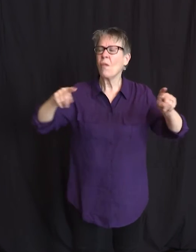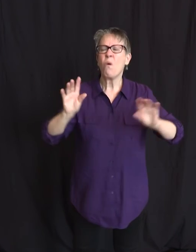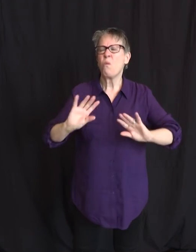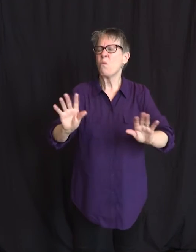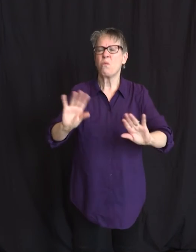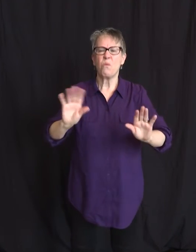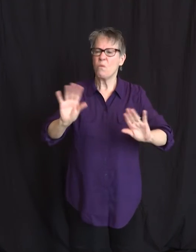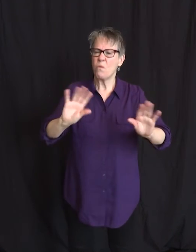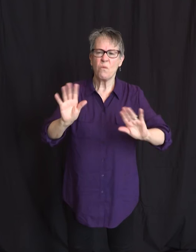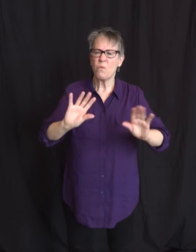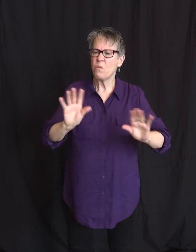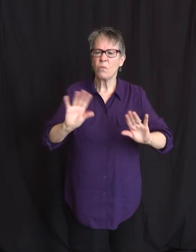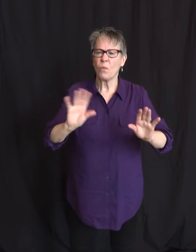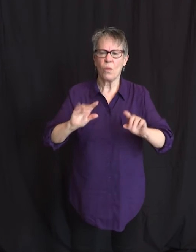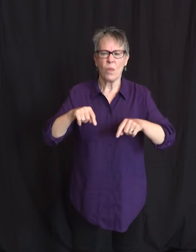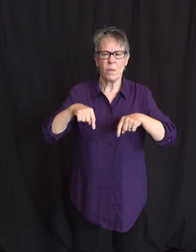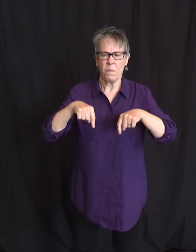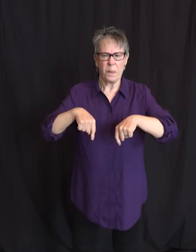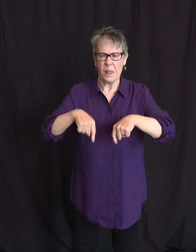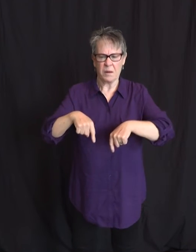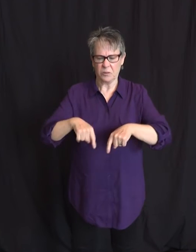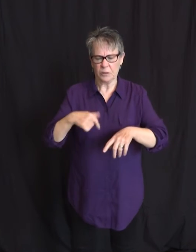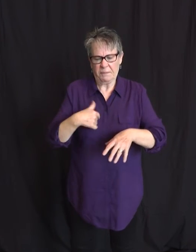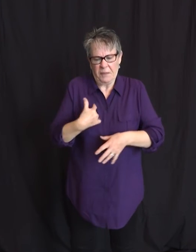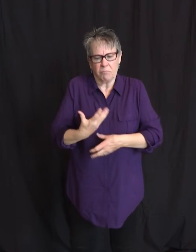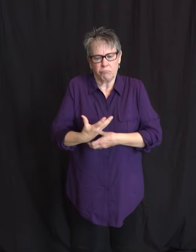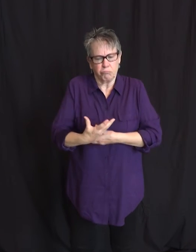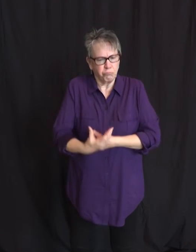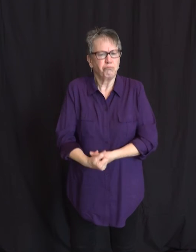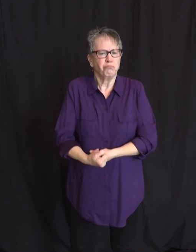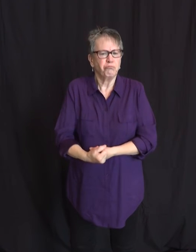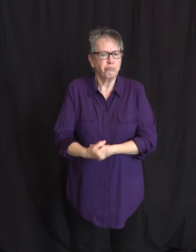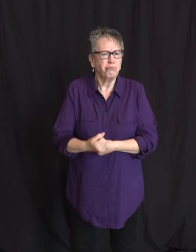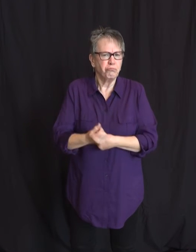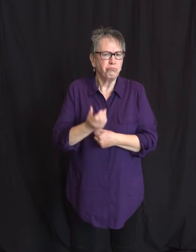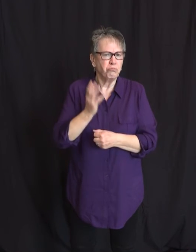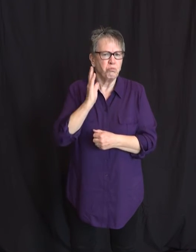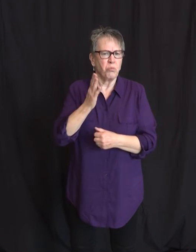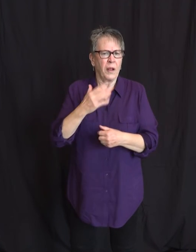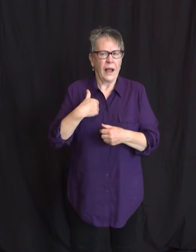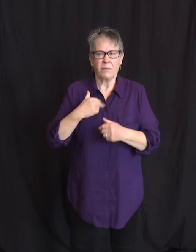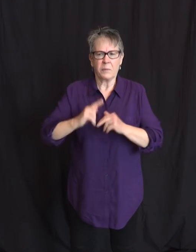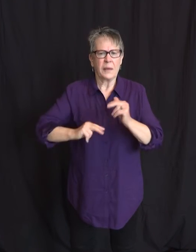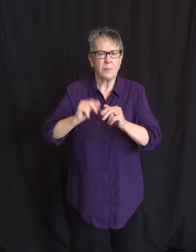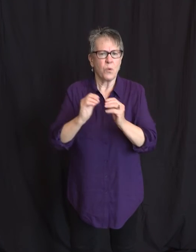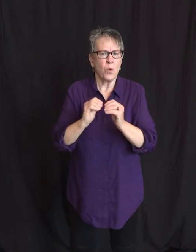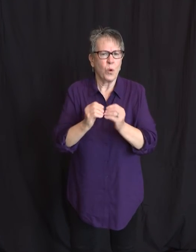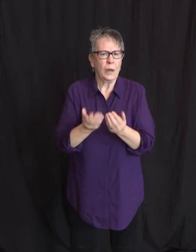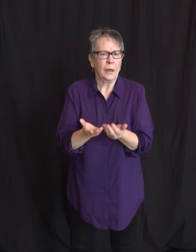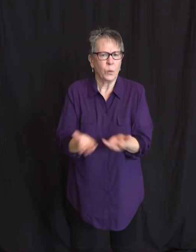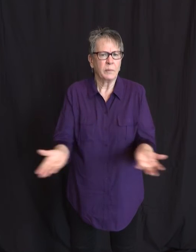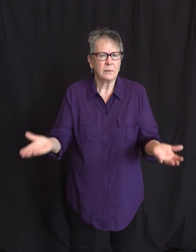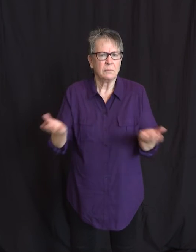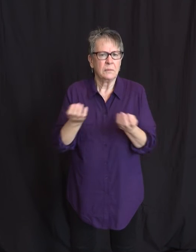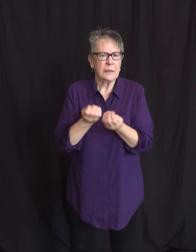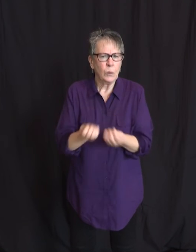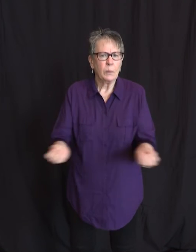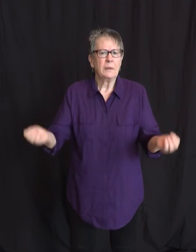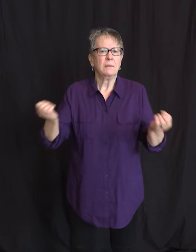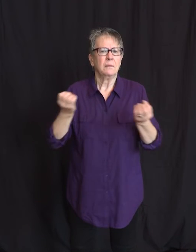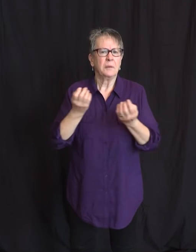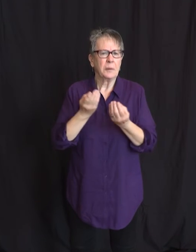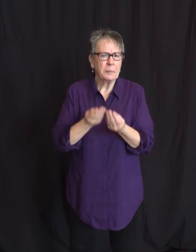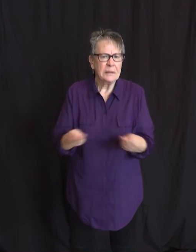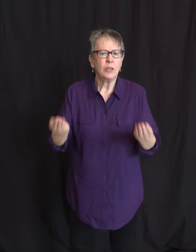weeks and rightfully complained about plastic water bottles. We agreed with you, and I think landing man on the moon was easier than getting these